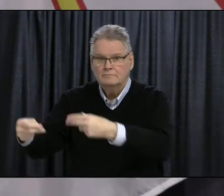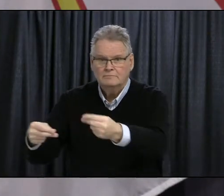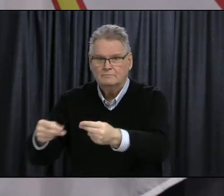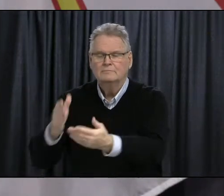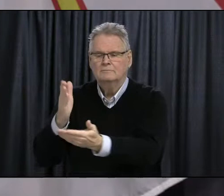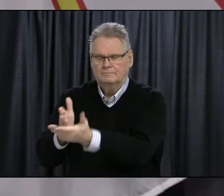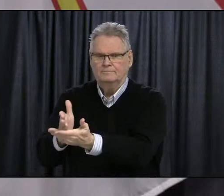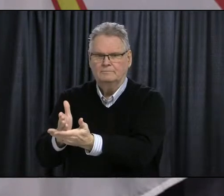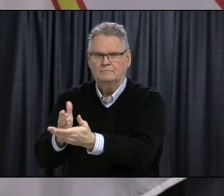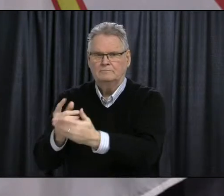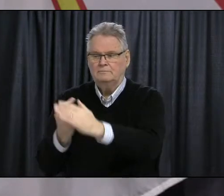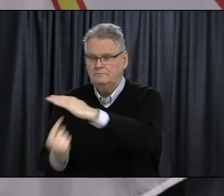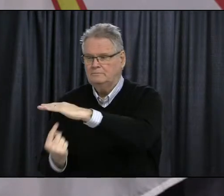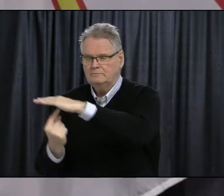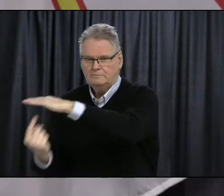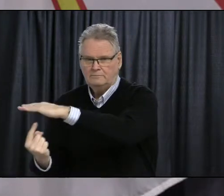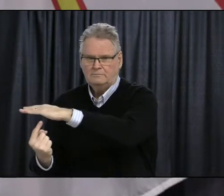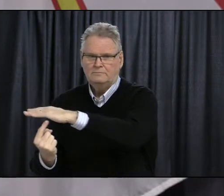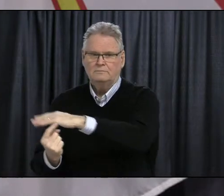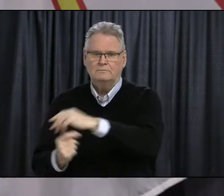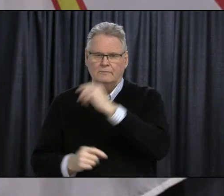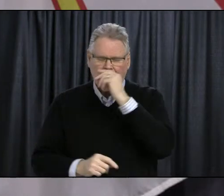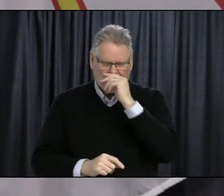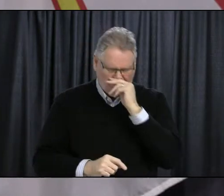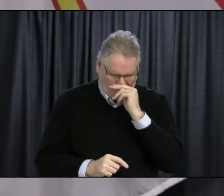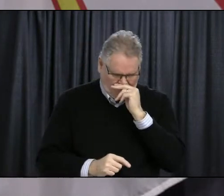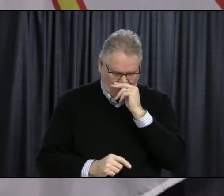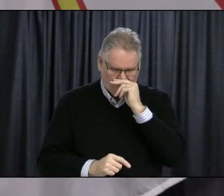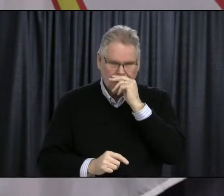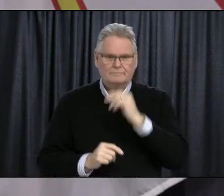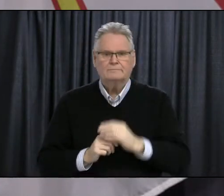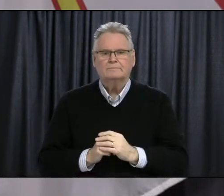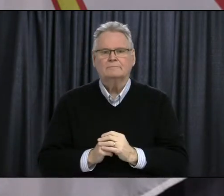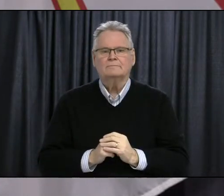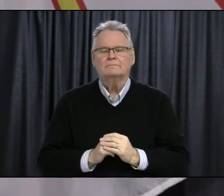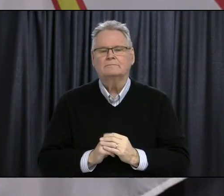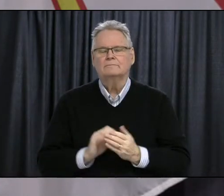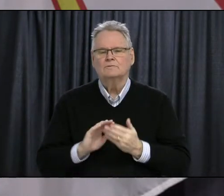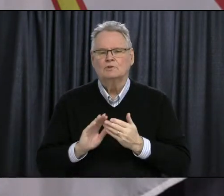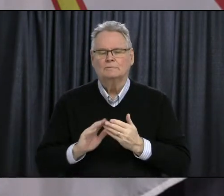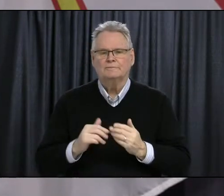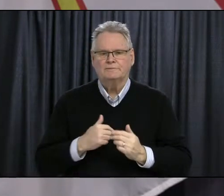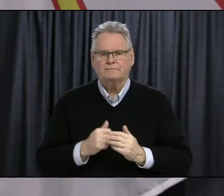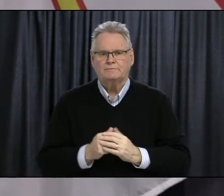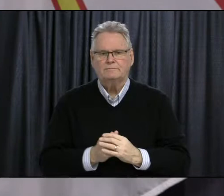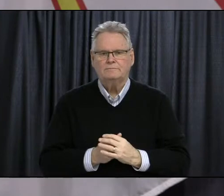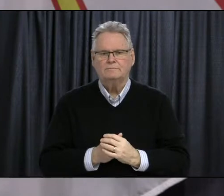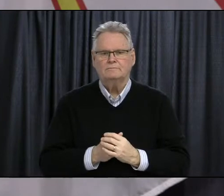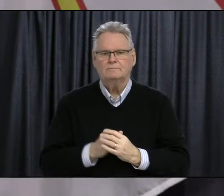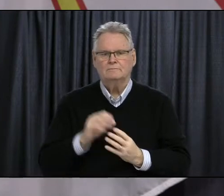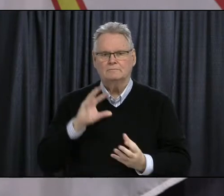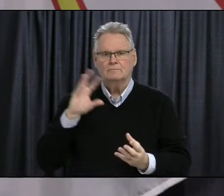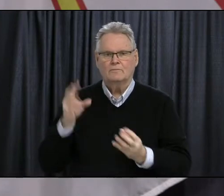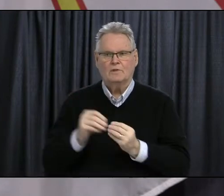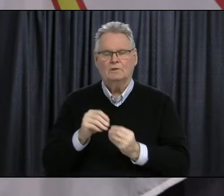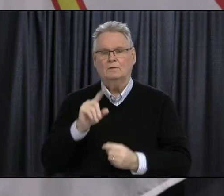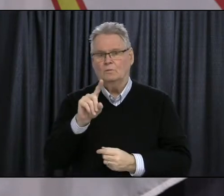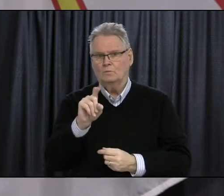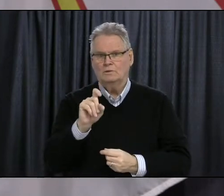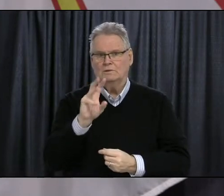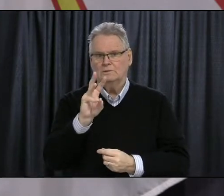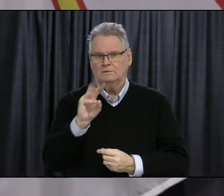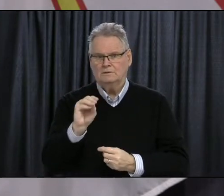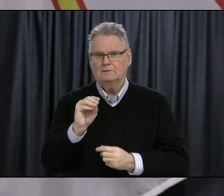people in that situation to see if we can find that source. So it's about 160, actually, 60.